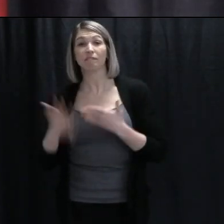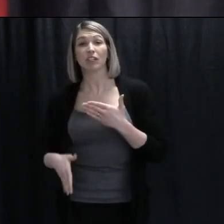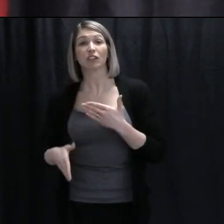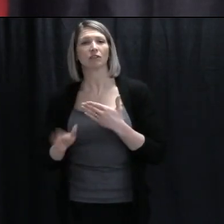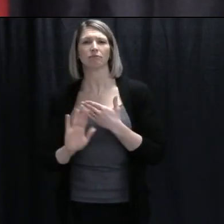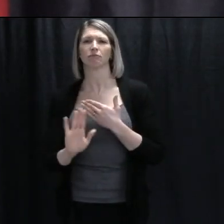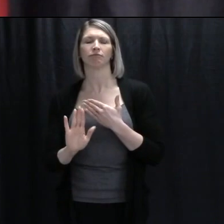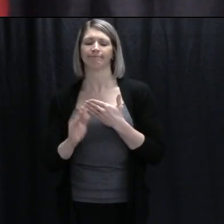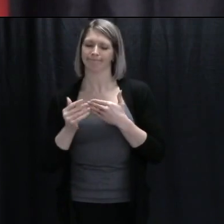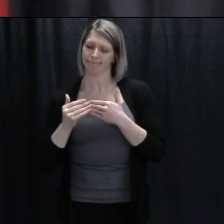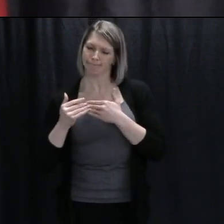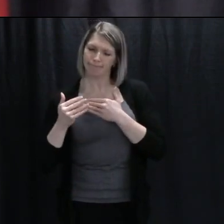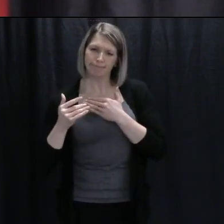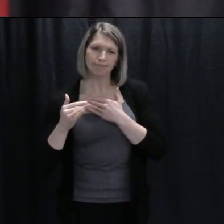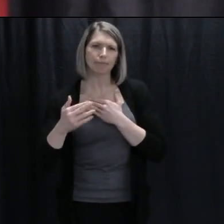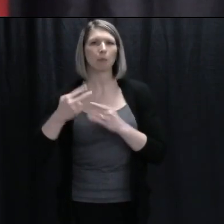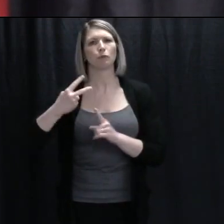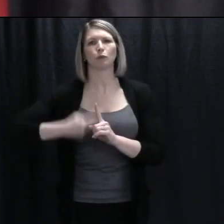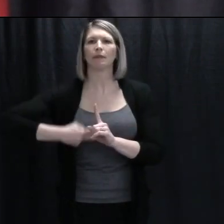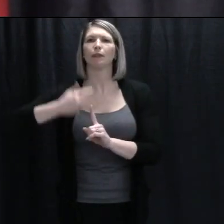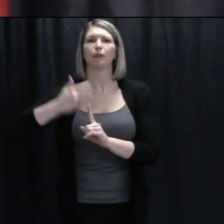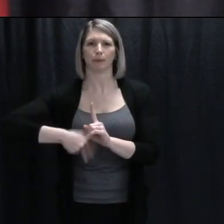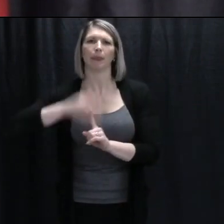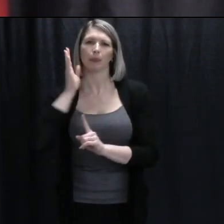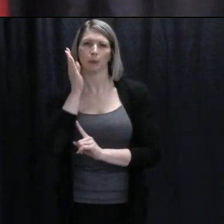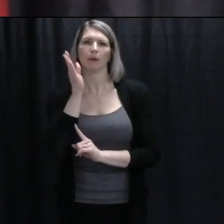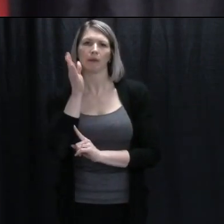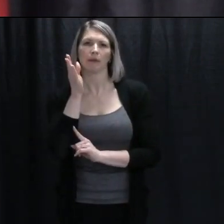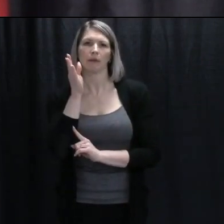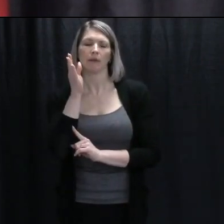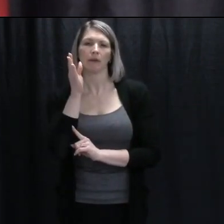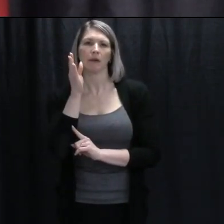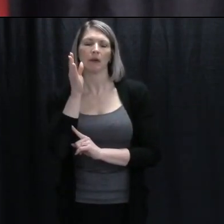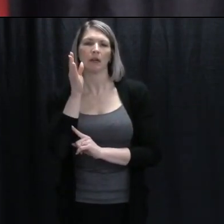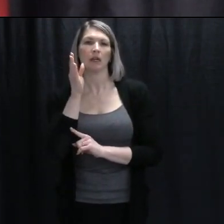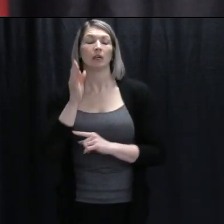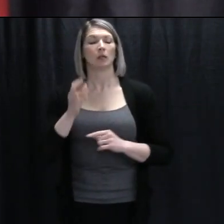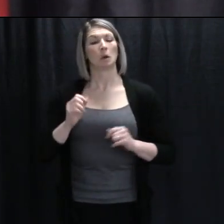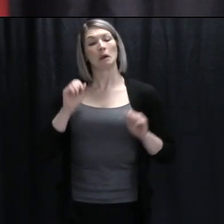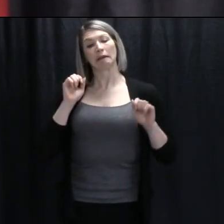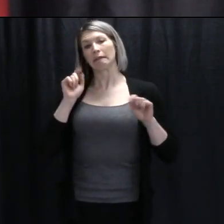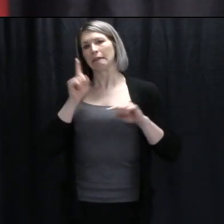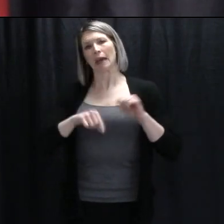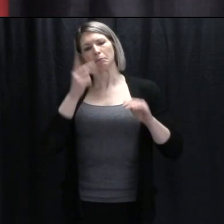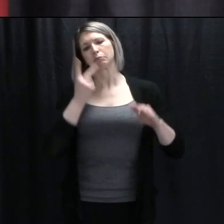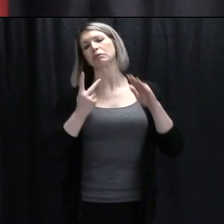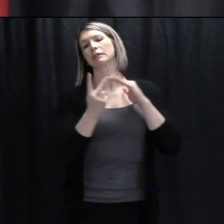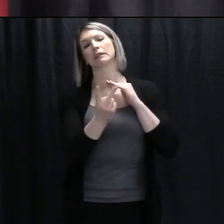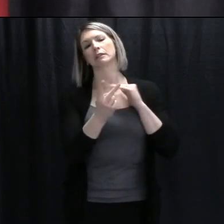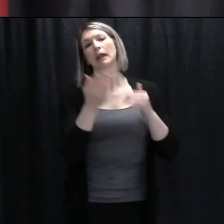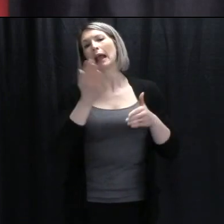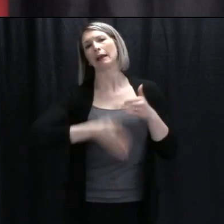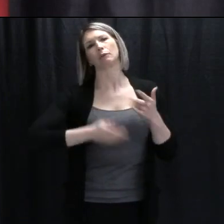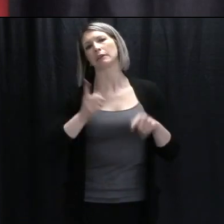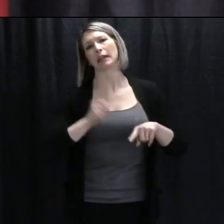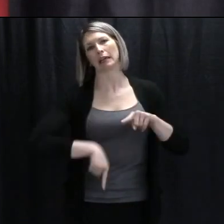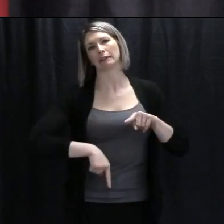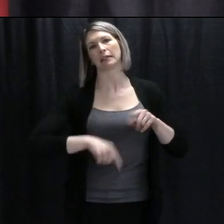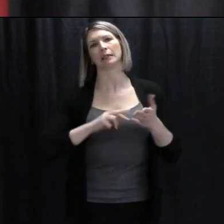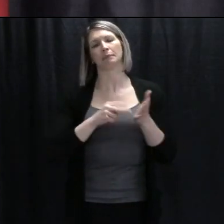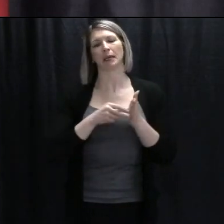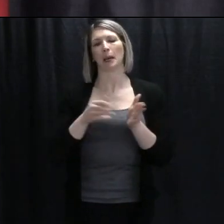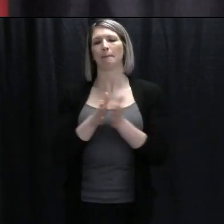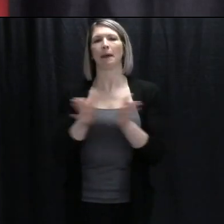and the knowledge that current restrictions due to the pandemic may continue for some time yet, public exams for this year are